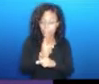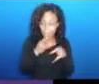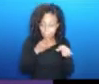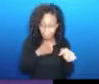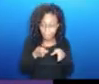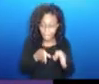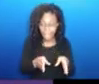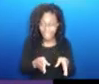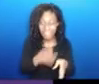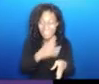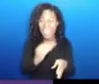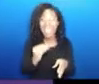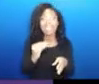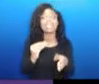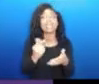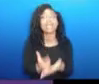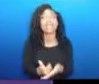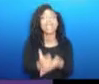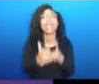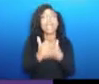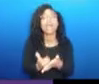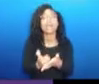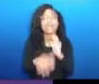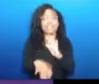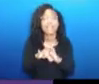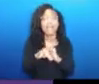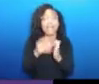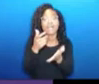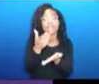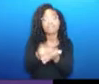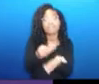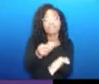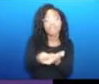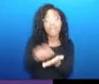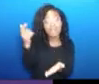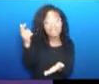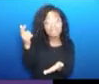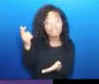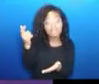help you find funding opportunities.